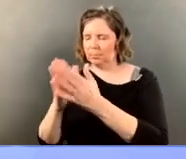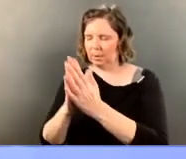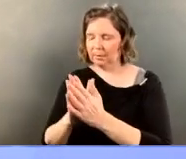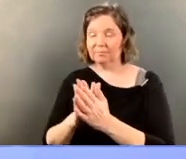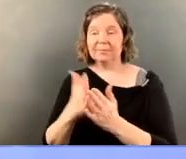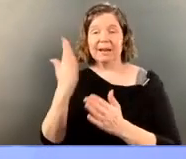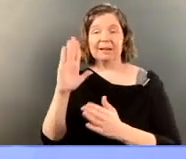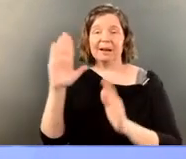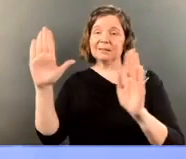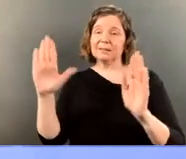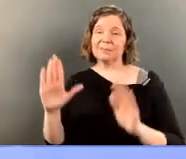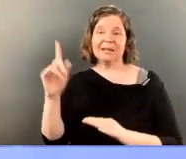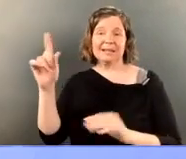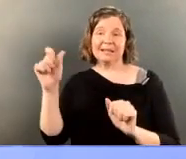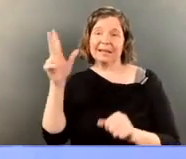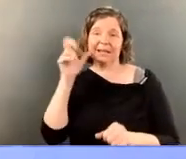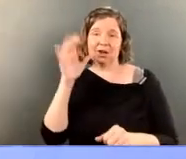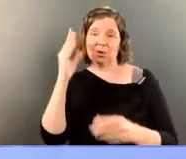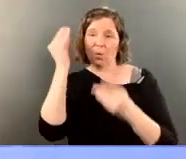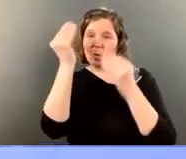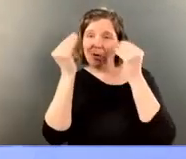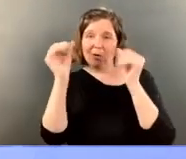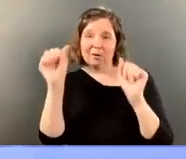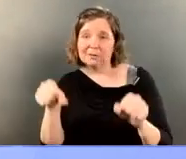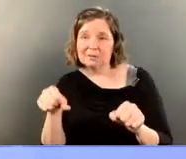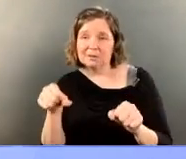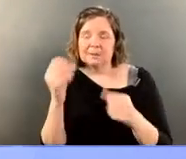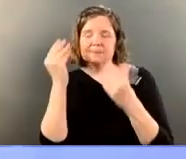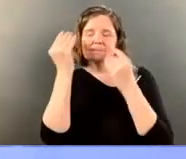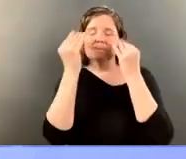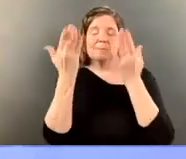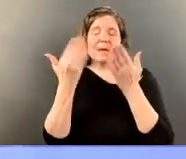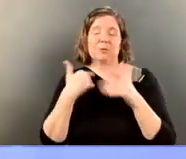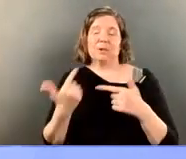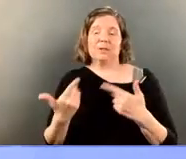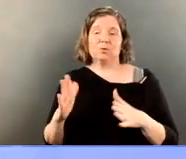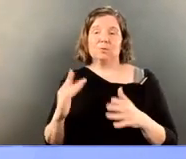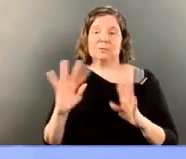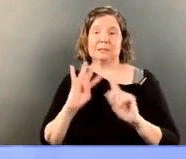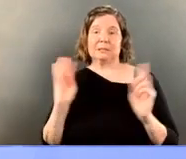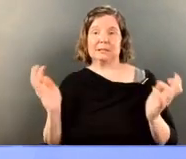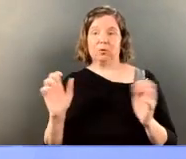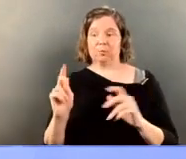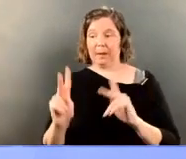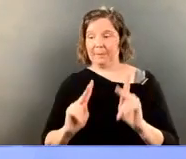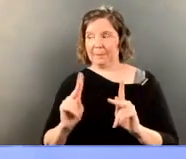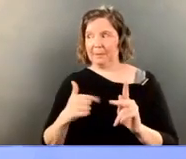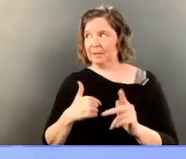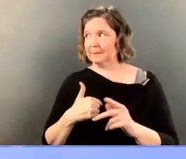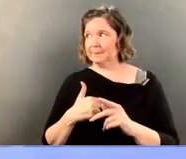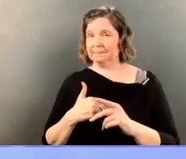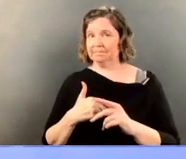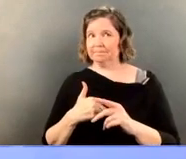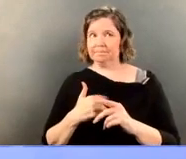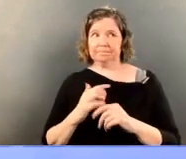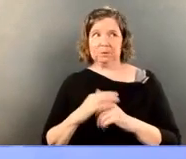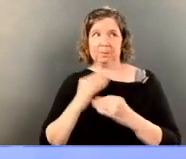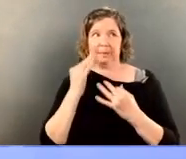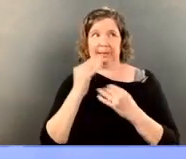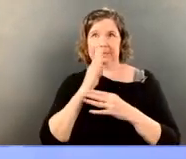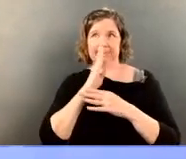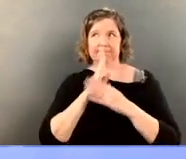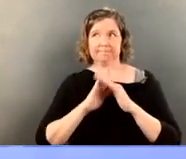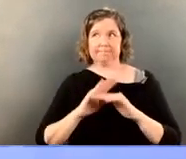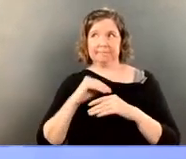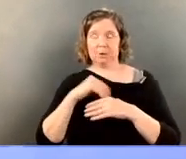amazing, and he can hear your thoughts. Maybe you're even in the living room surrounded by some people, and you're just going to be thinking this prayer